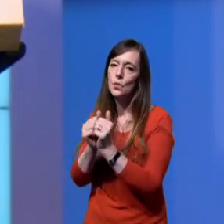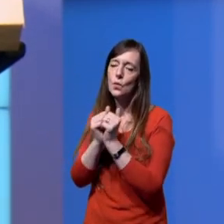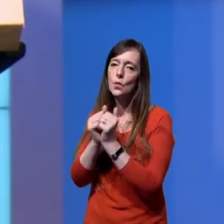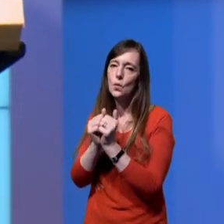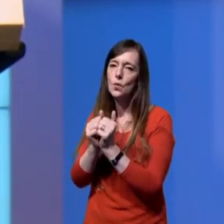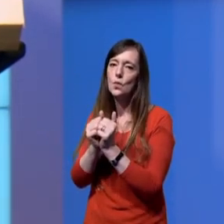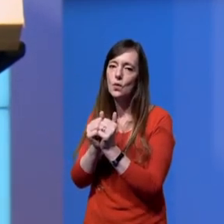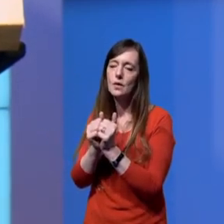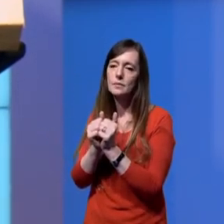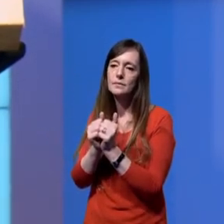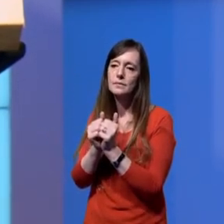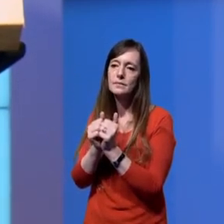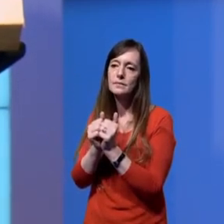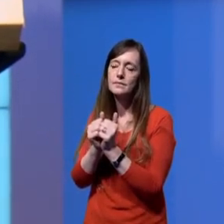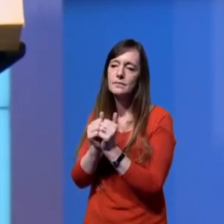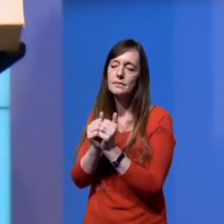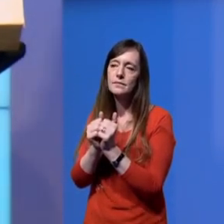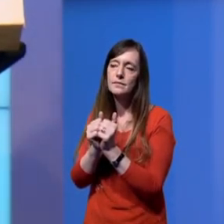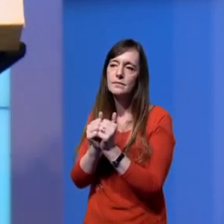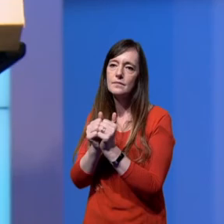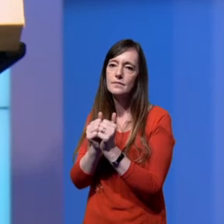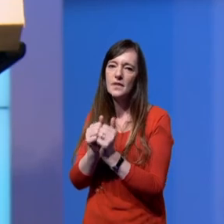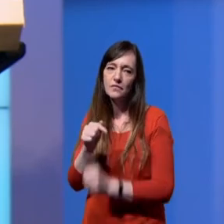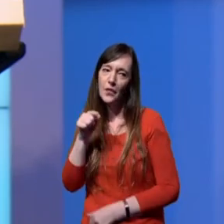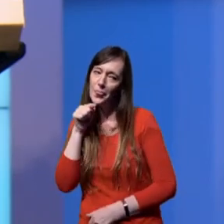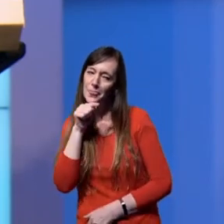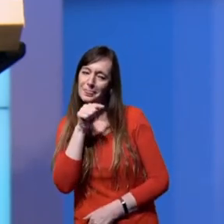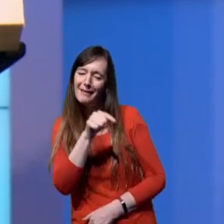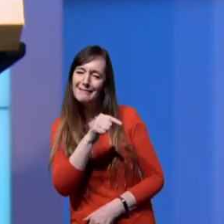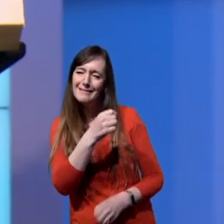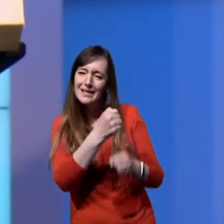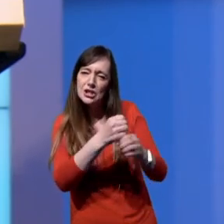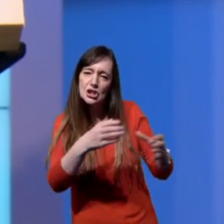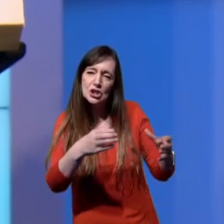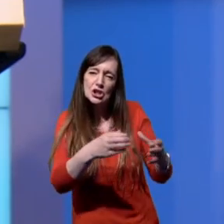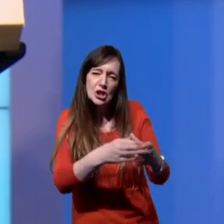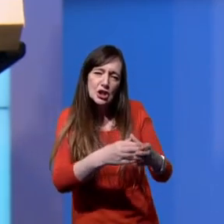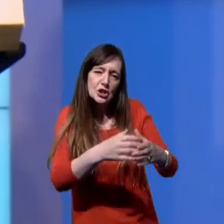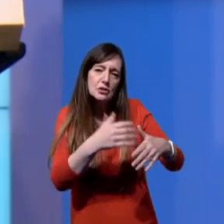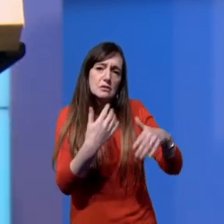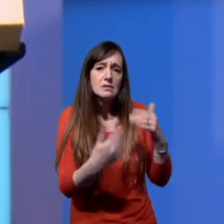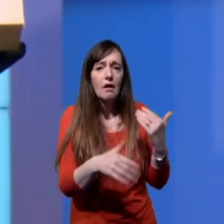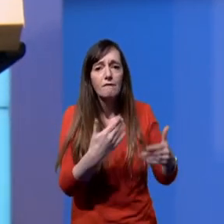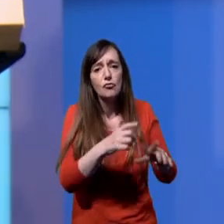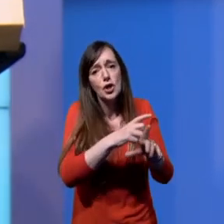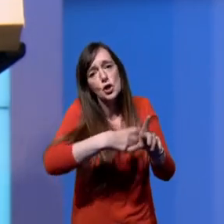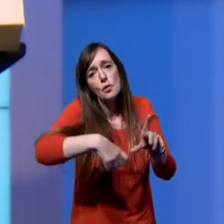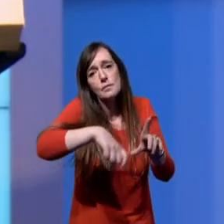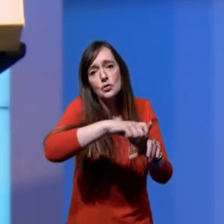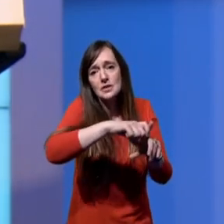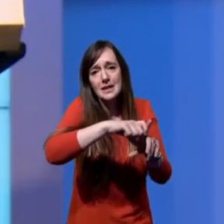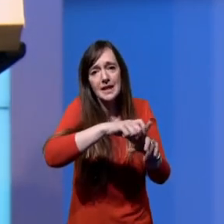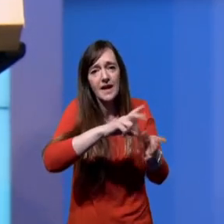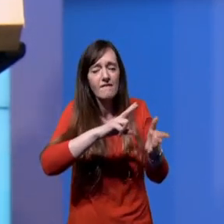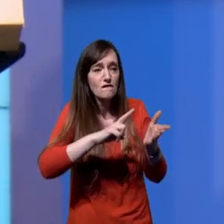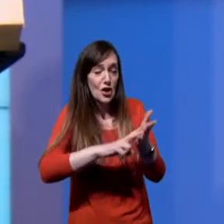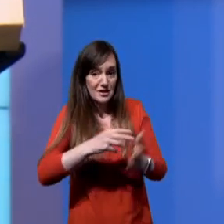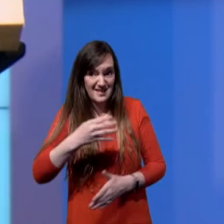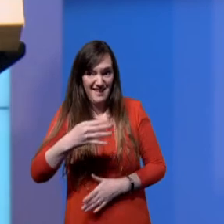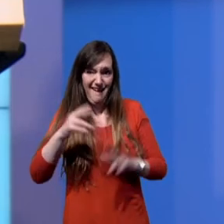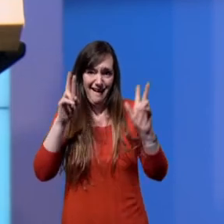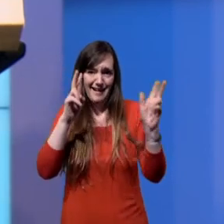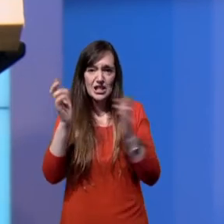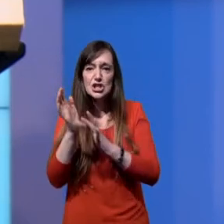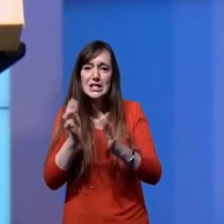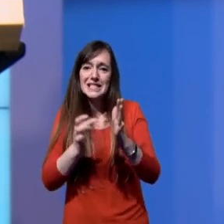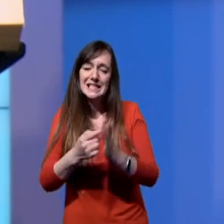powerful. And to this faithful, suffering community, verse 9, Jesus says,